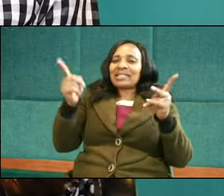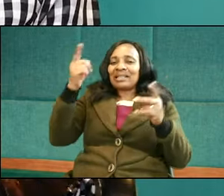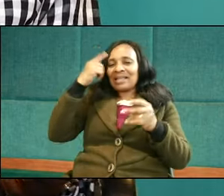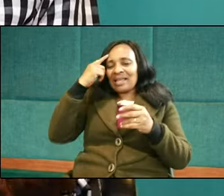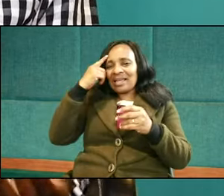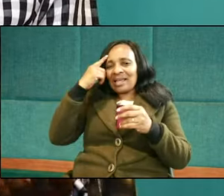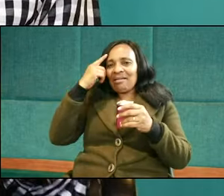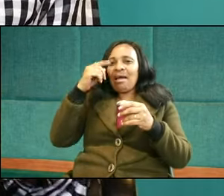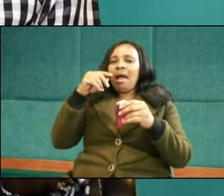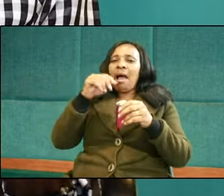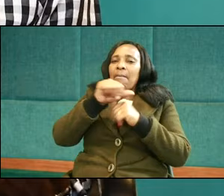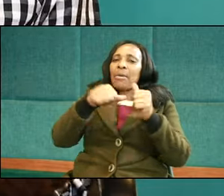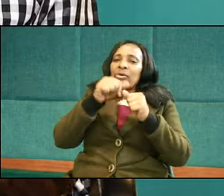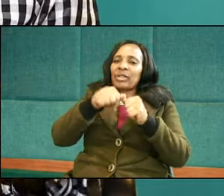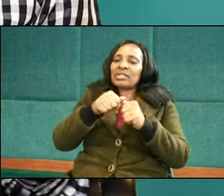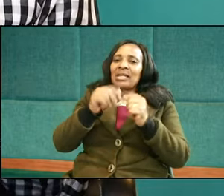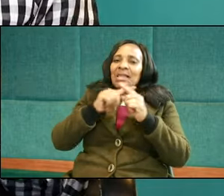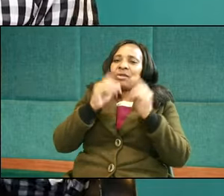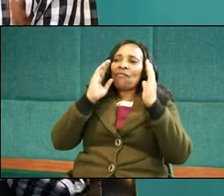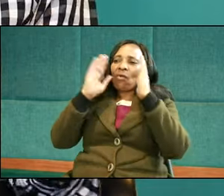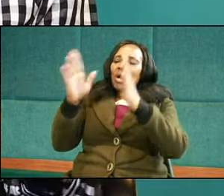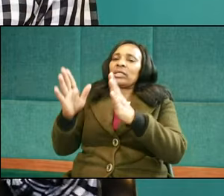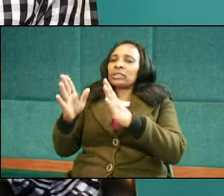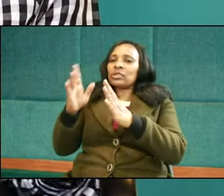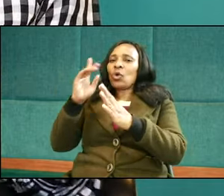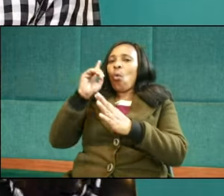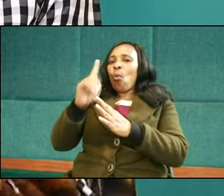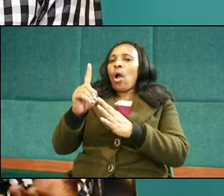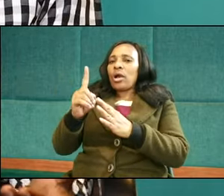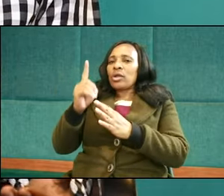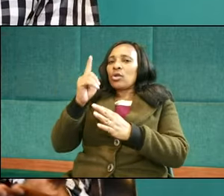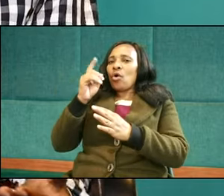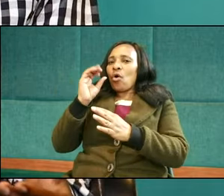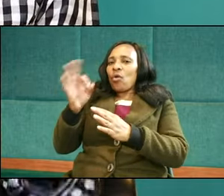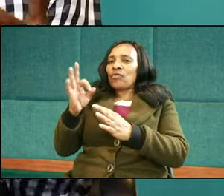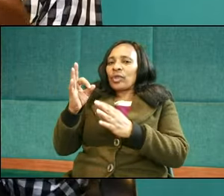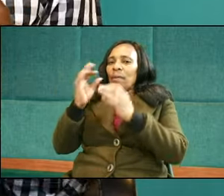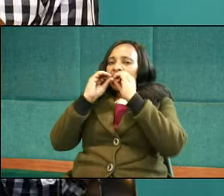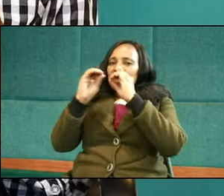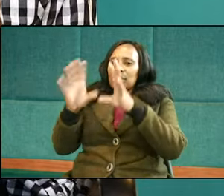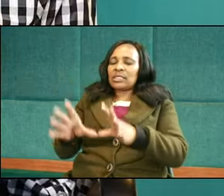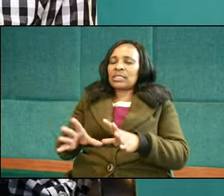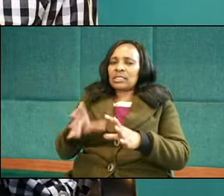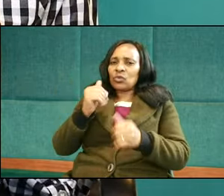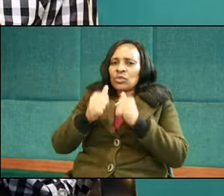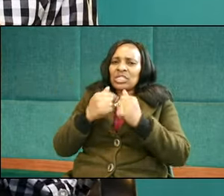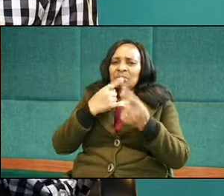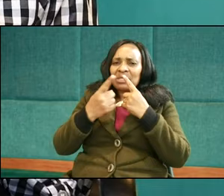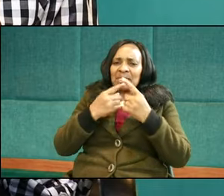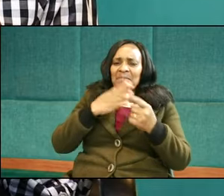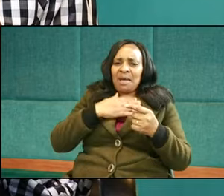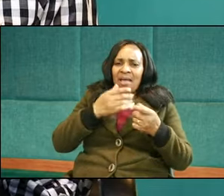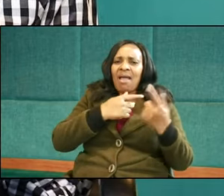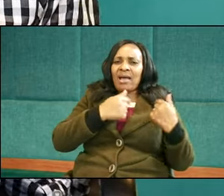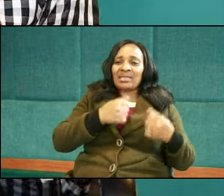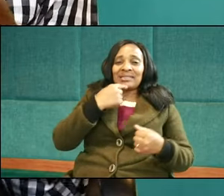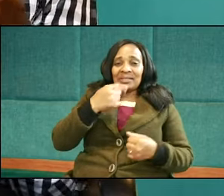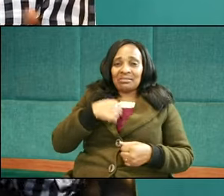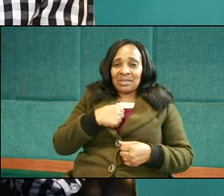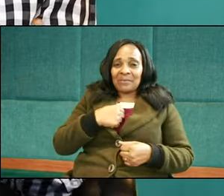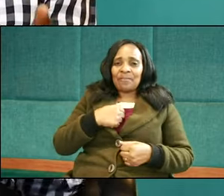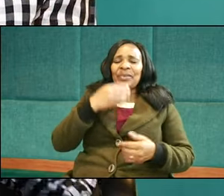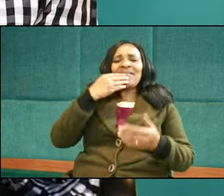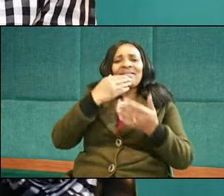about this, then you lose focus on the one who gave you the blessings. So that speaks to my heart, because it tells me,